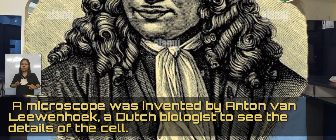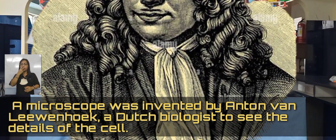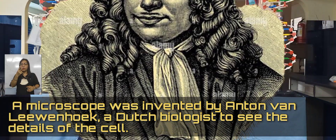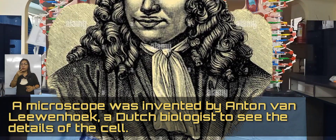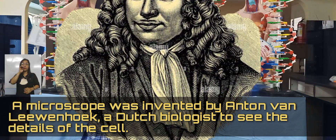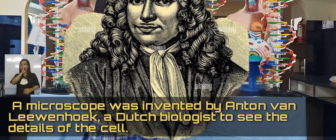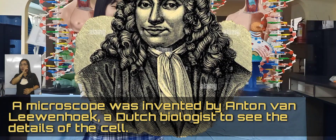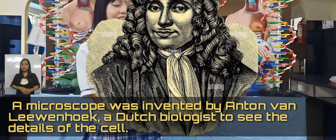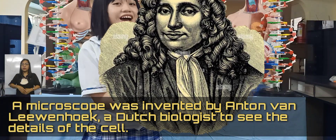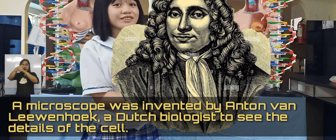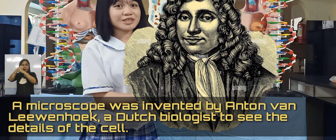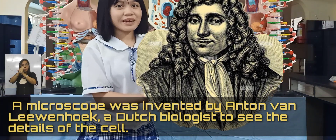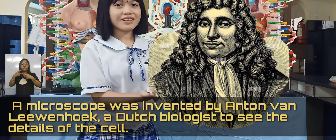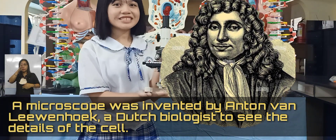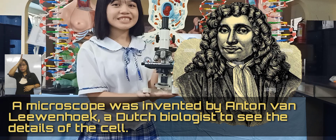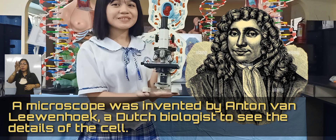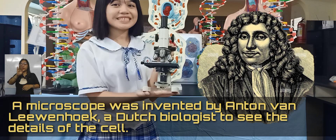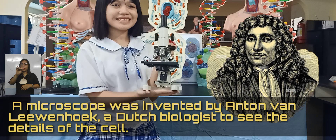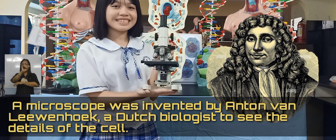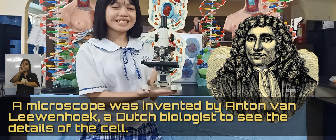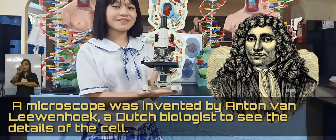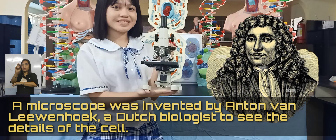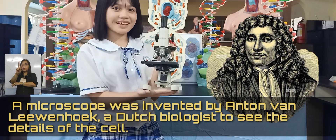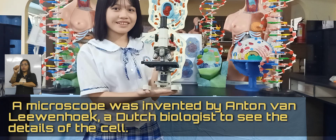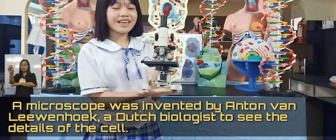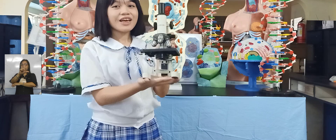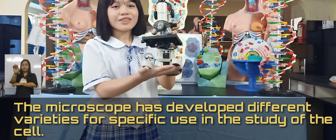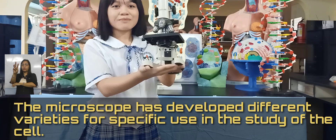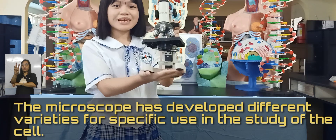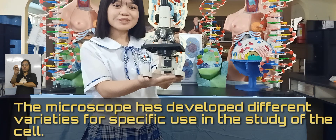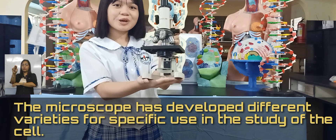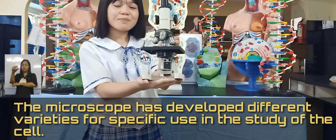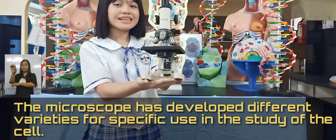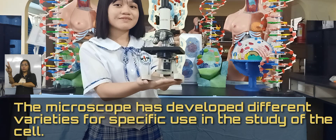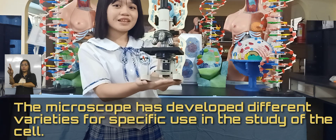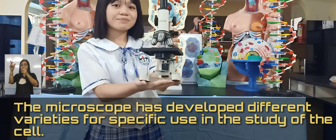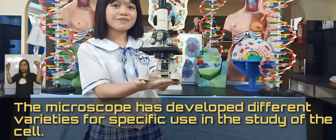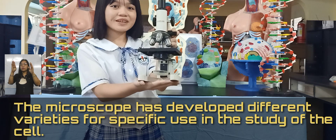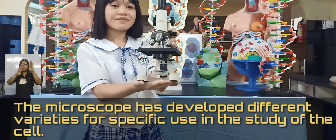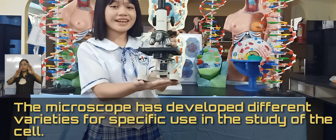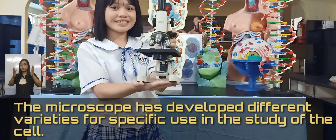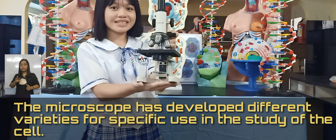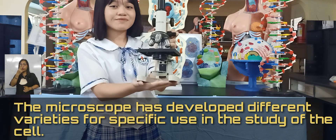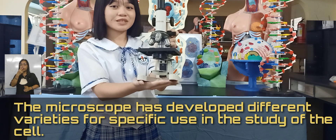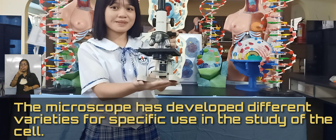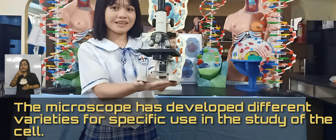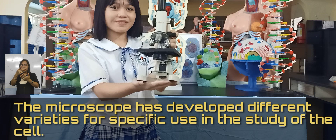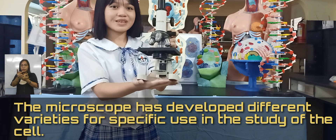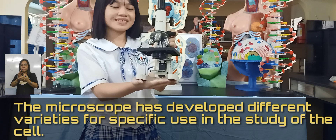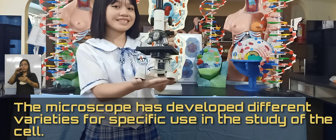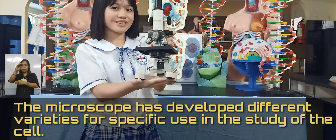by Anton van Leeuwenhoek, a Dutch biologist, to see the details of the cell. The microscope has developed different varieties